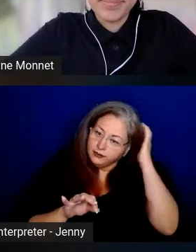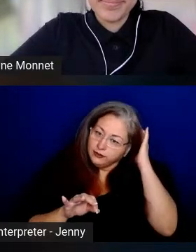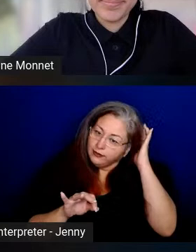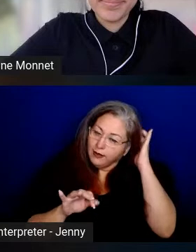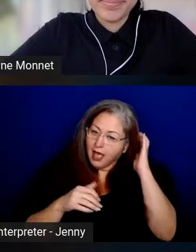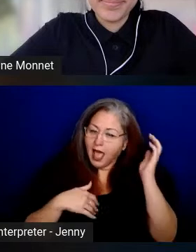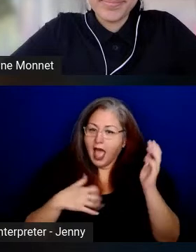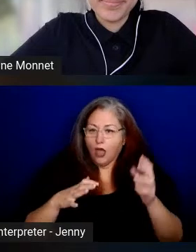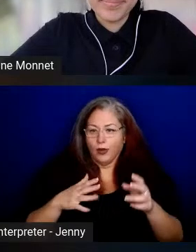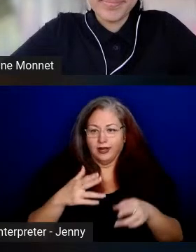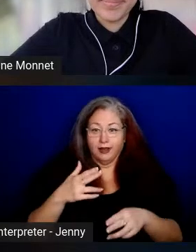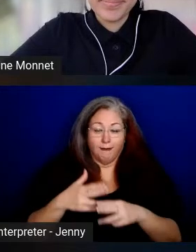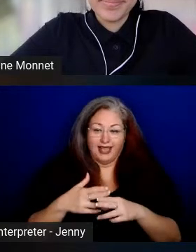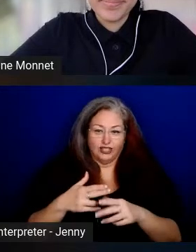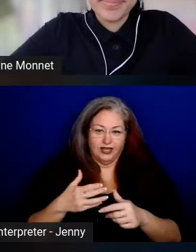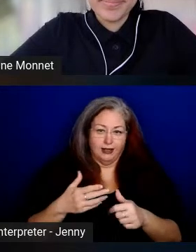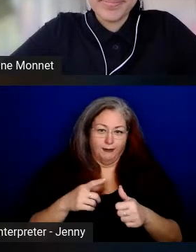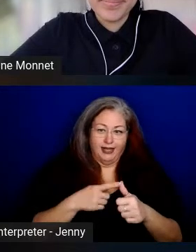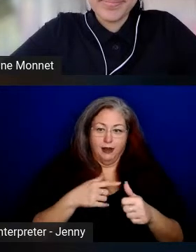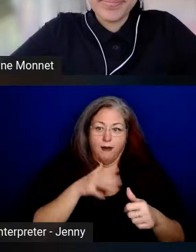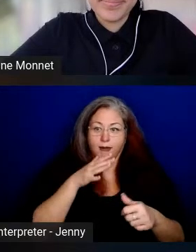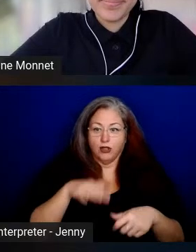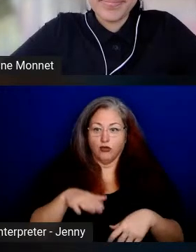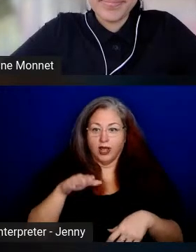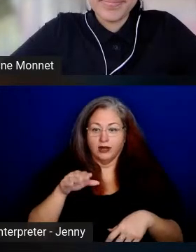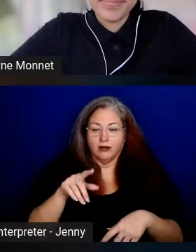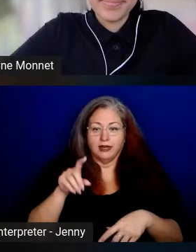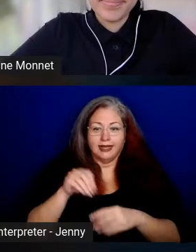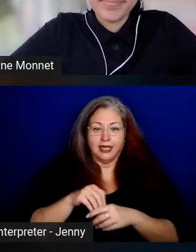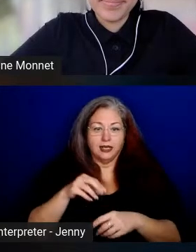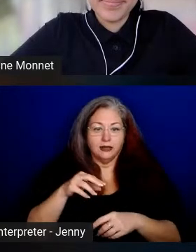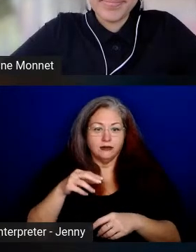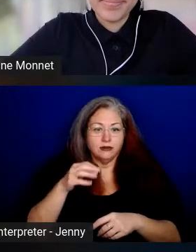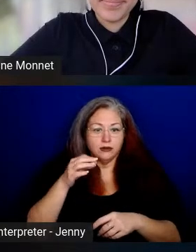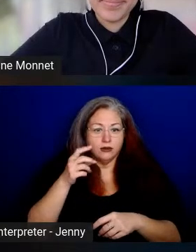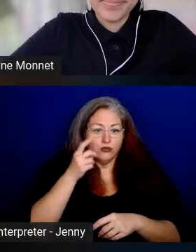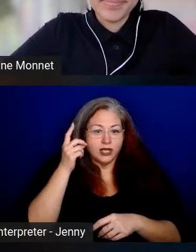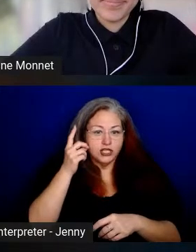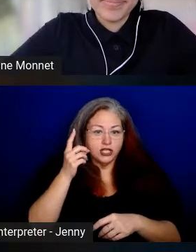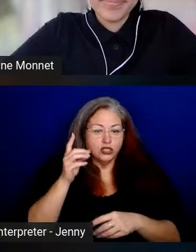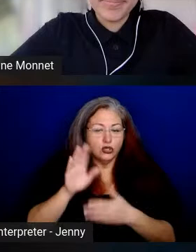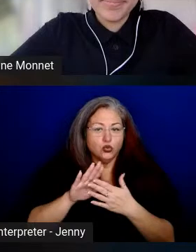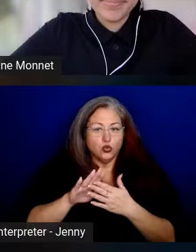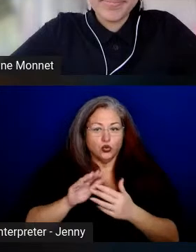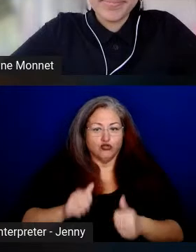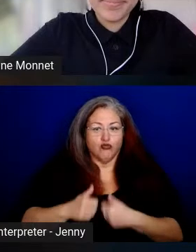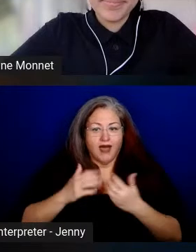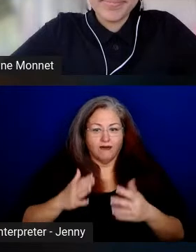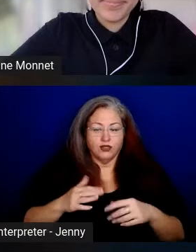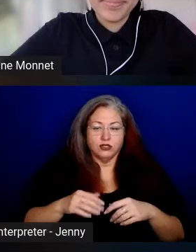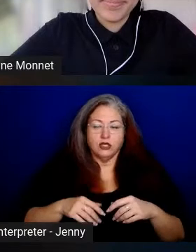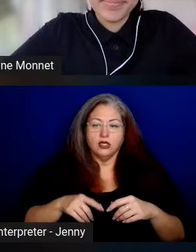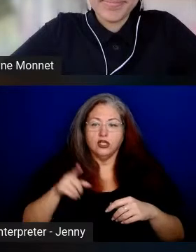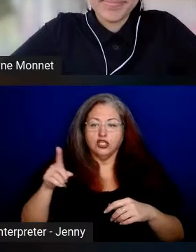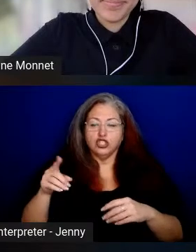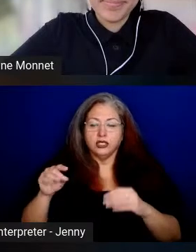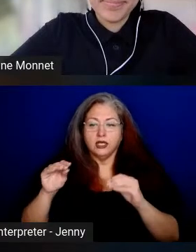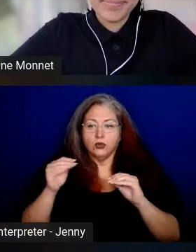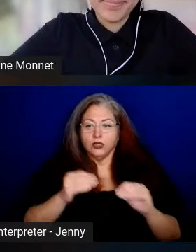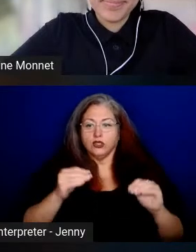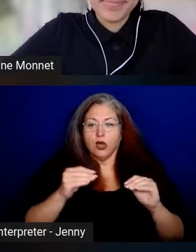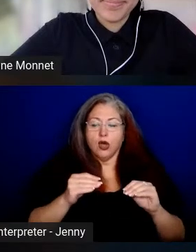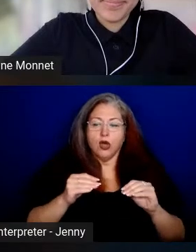said off the top, I mean, my mother was raised by residential school survivors, and she was taught